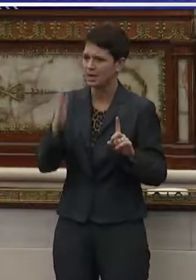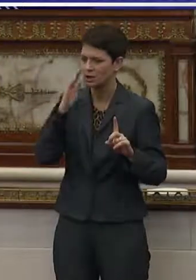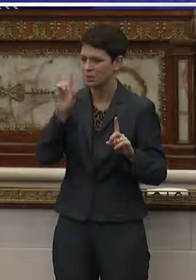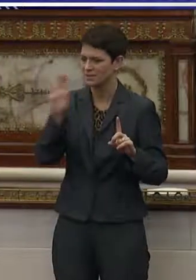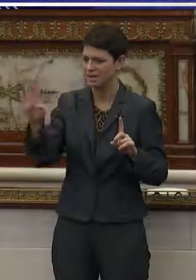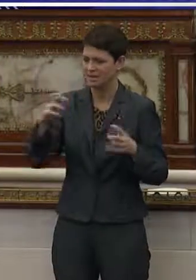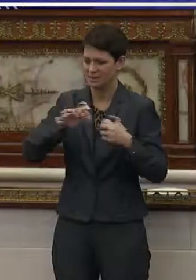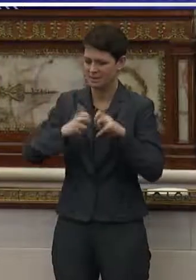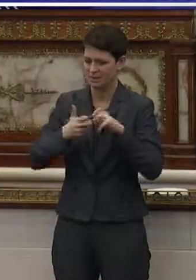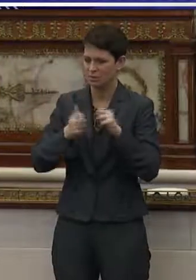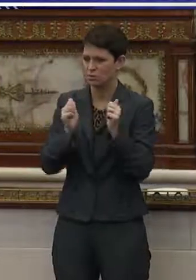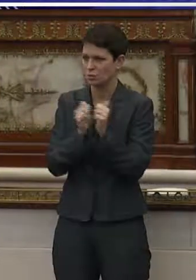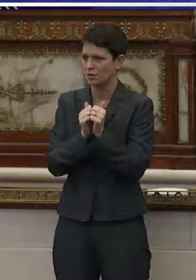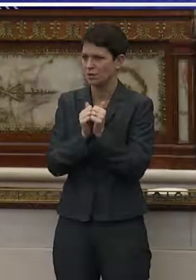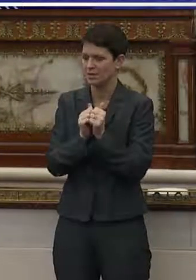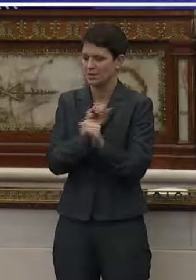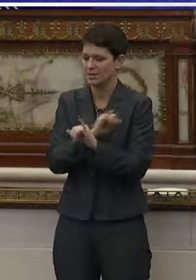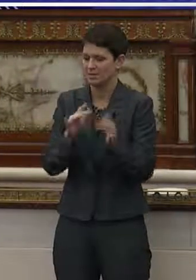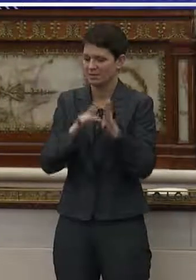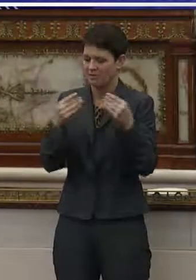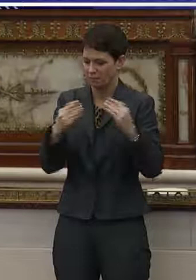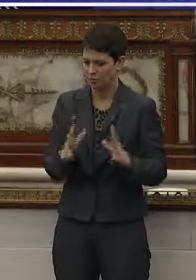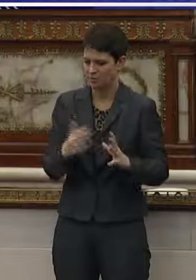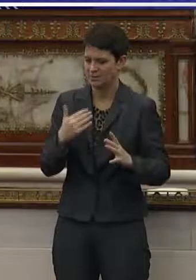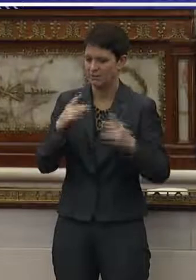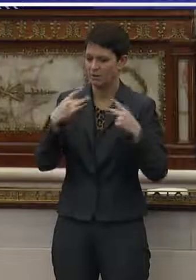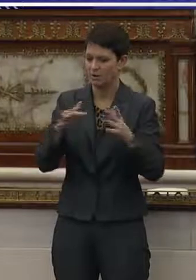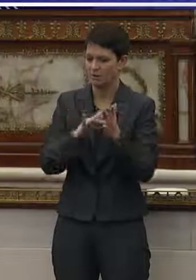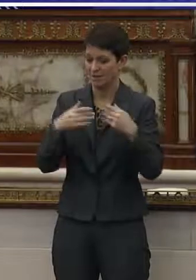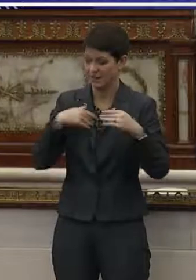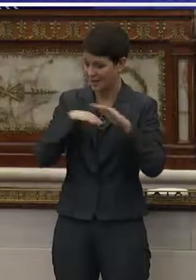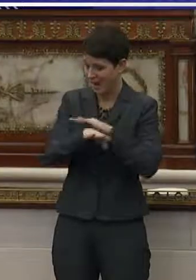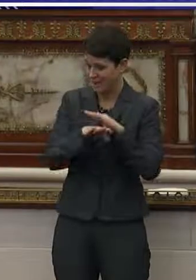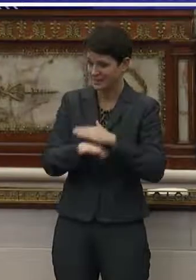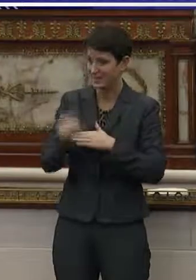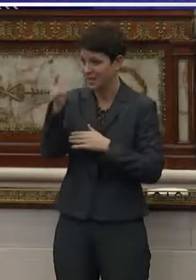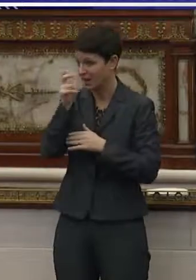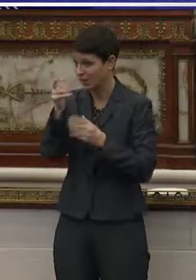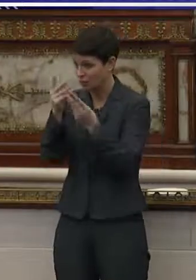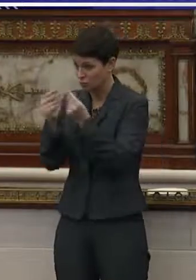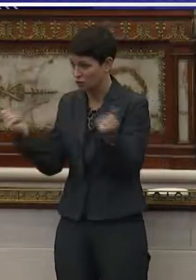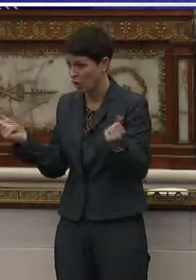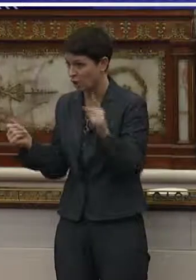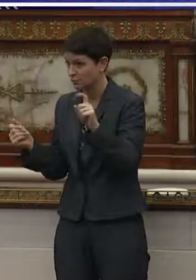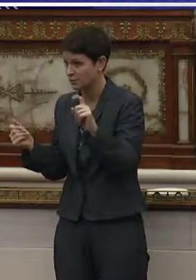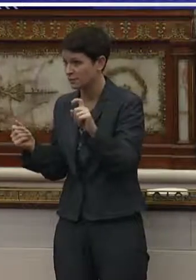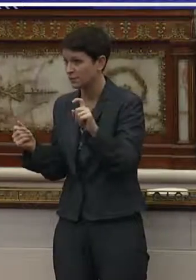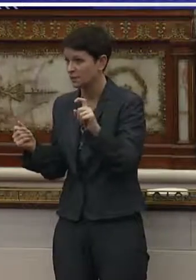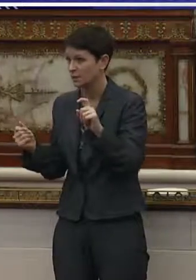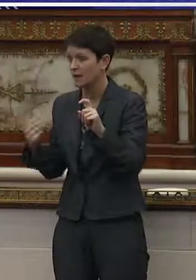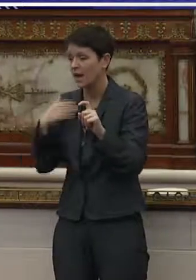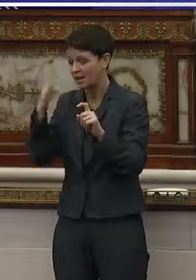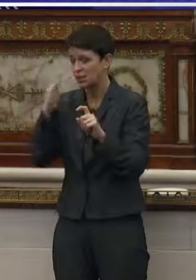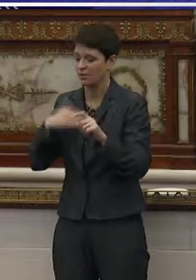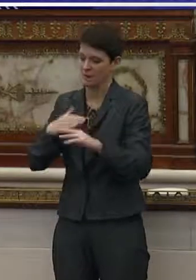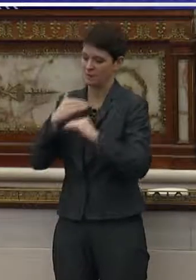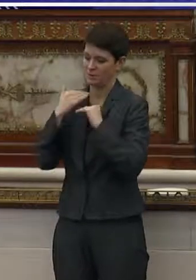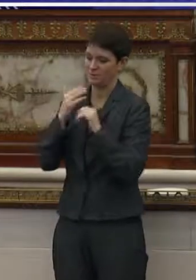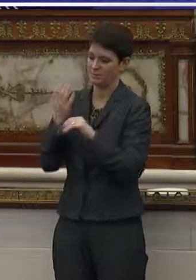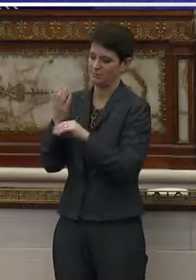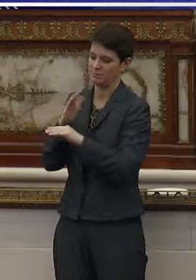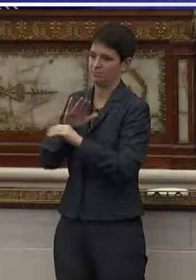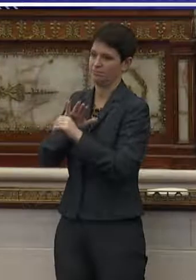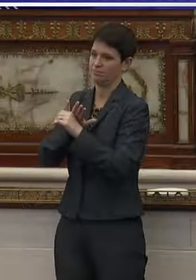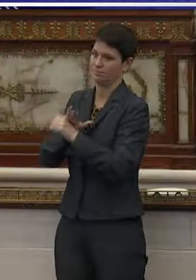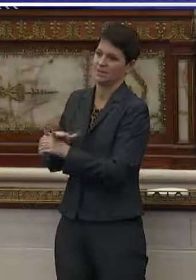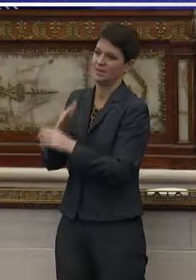database issues around the independent pharmacies having access. Was that glitch and that stuff straightened out? Because I know that was limiting some of